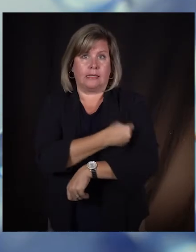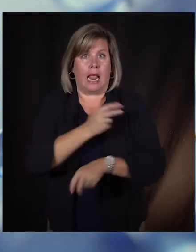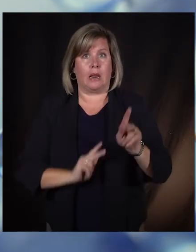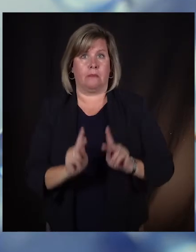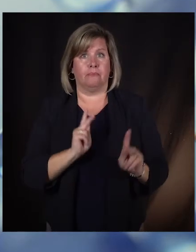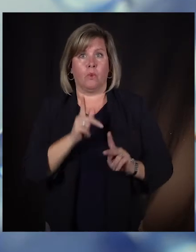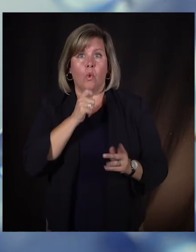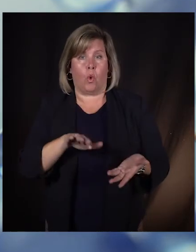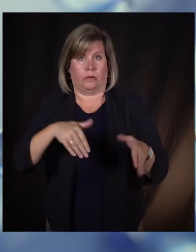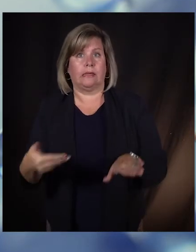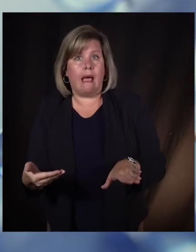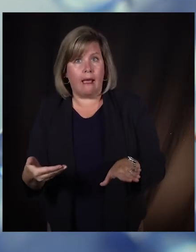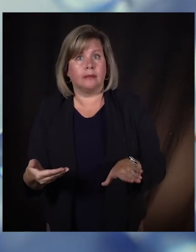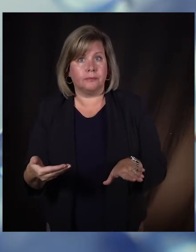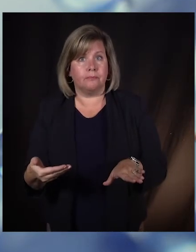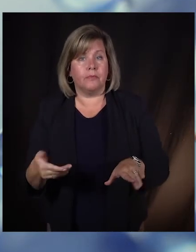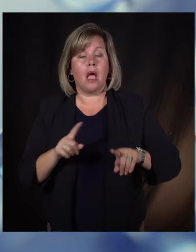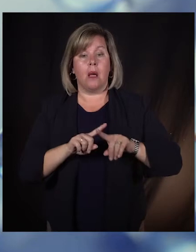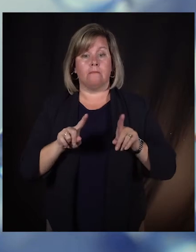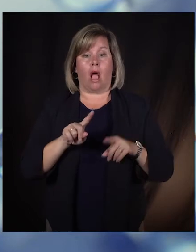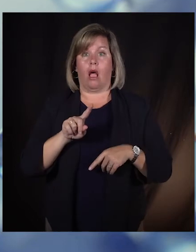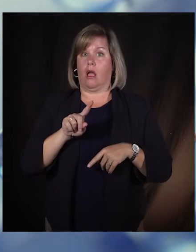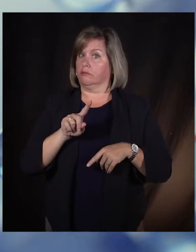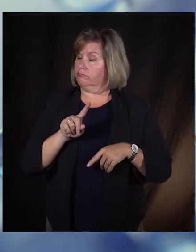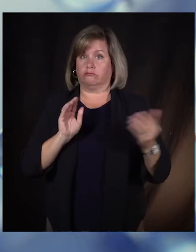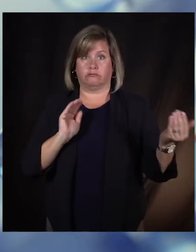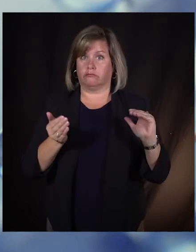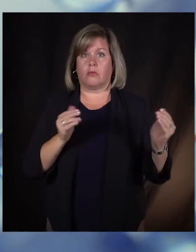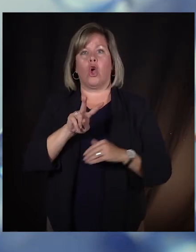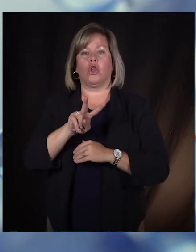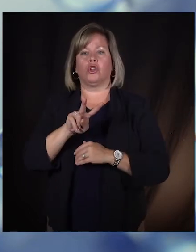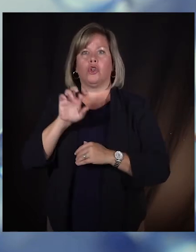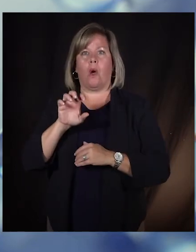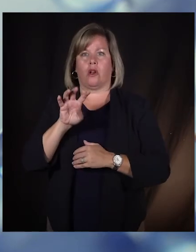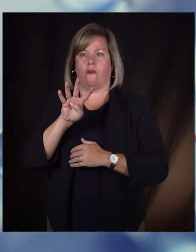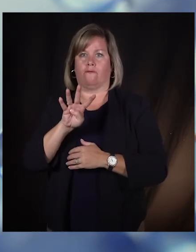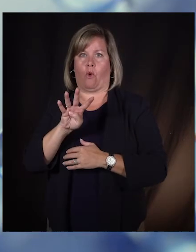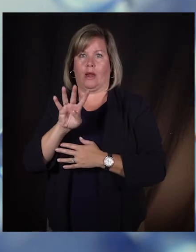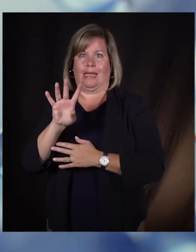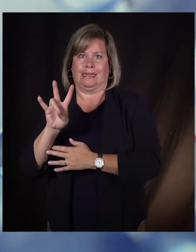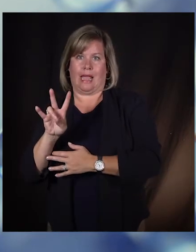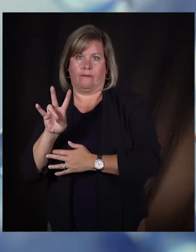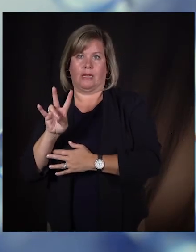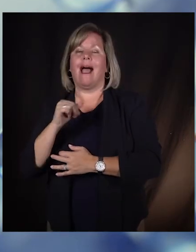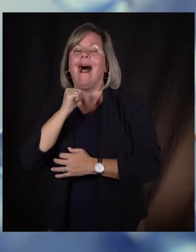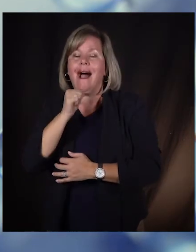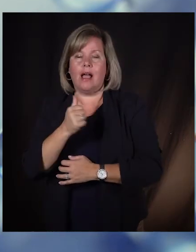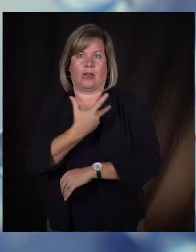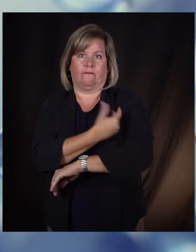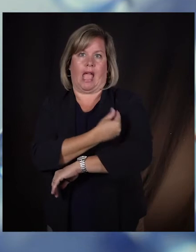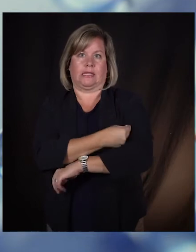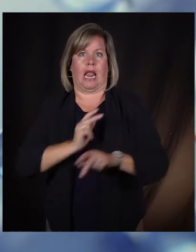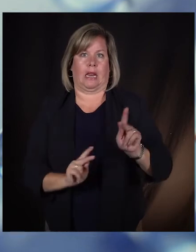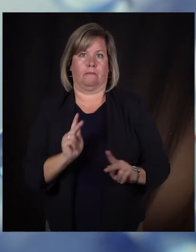of COVID-19. But 247 unvaccinated persons died during that same time frame. So